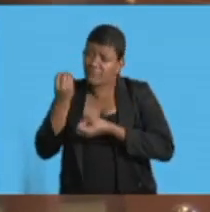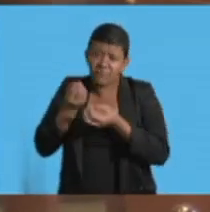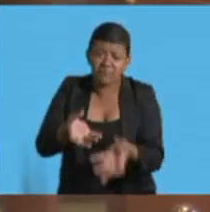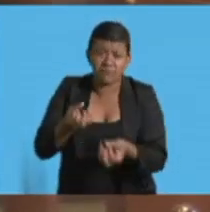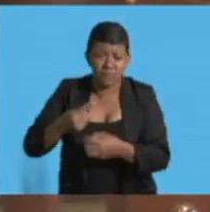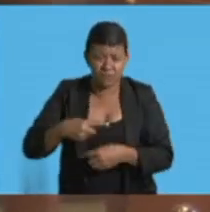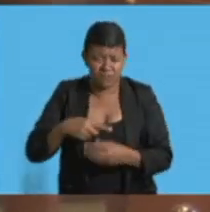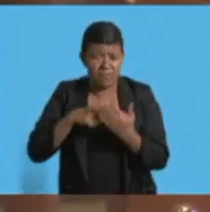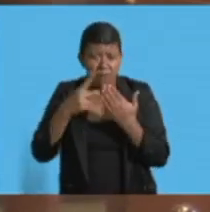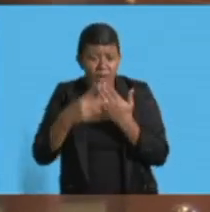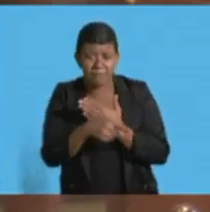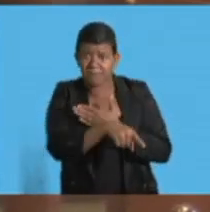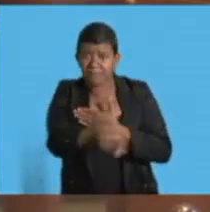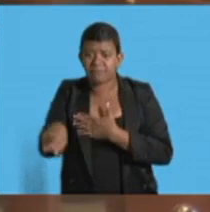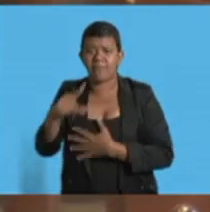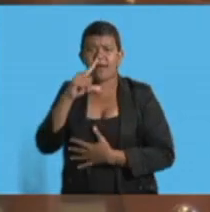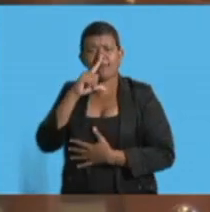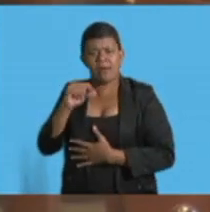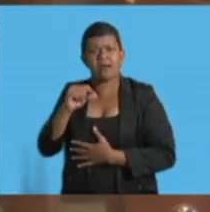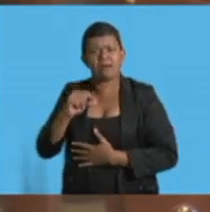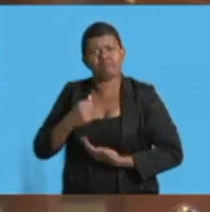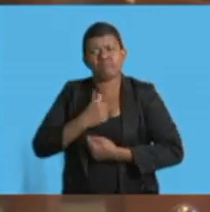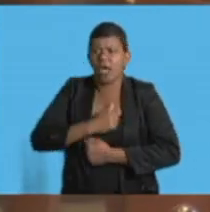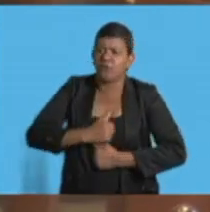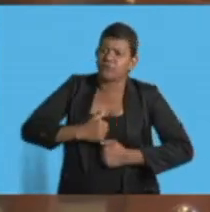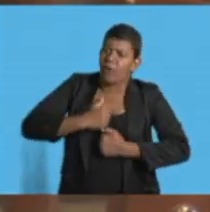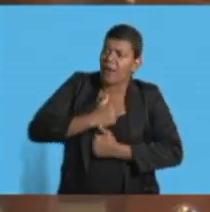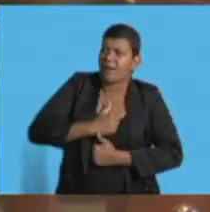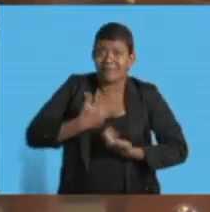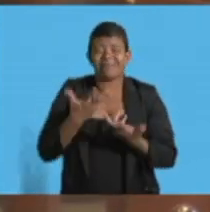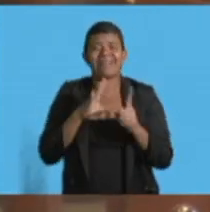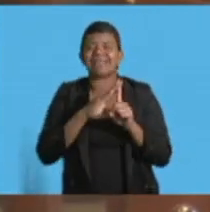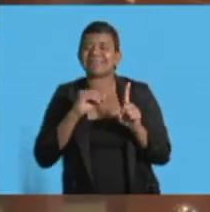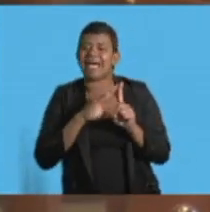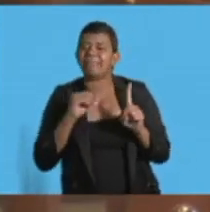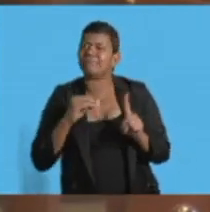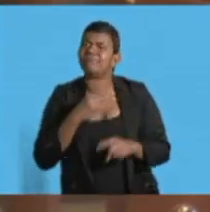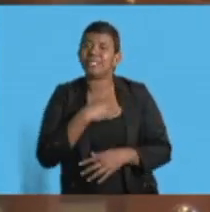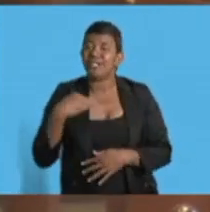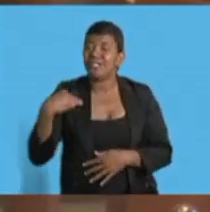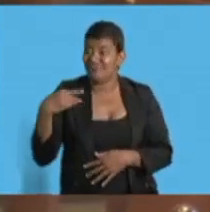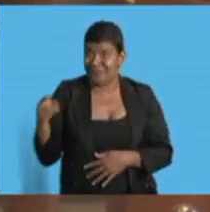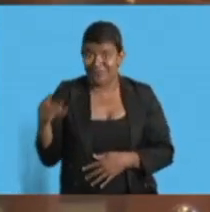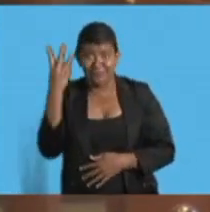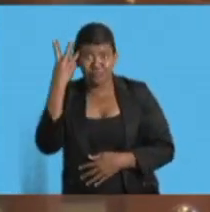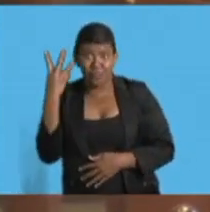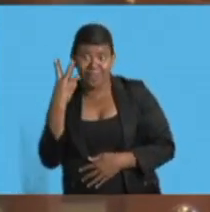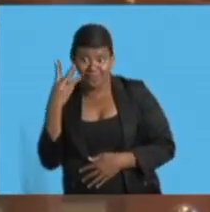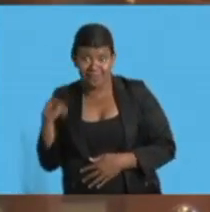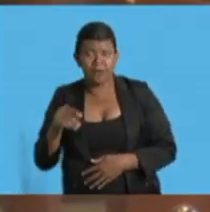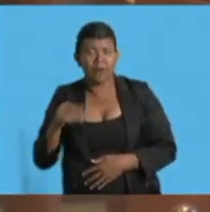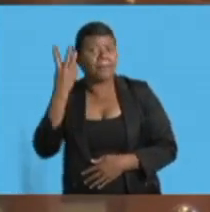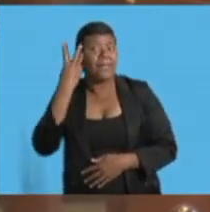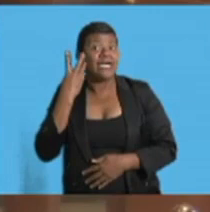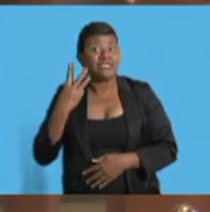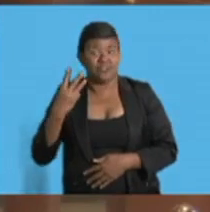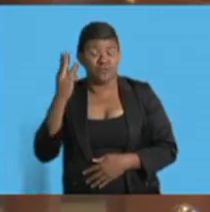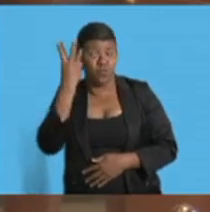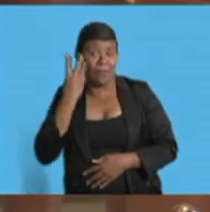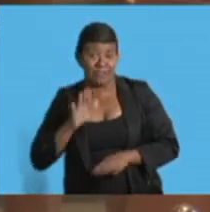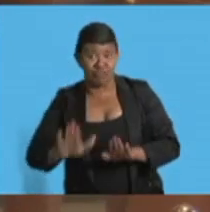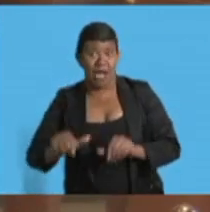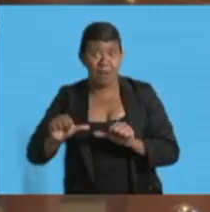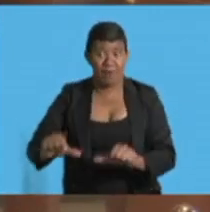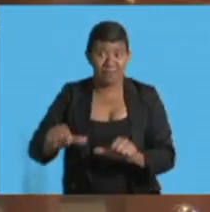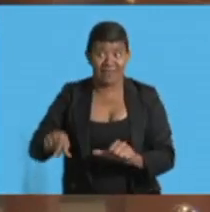to enjoy. I'll use the Ministry of Women, Children and Poverty Alleviation budget highlights